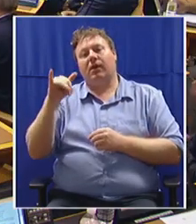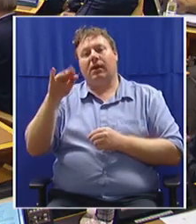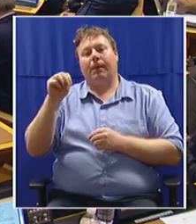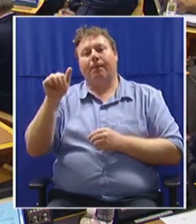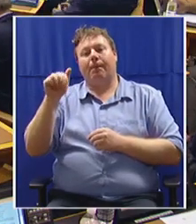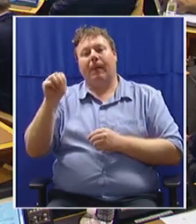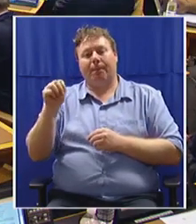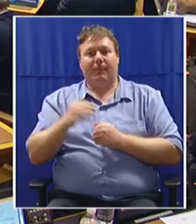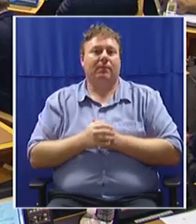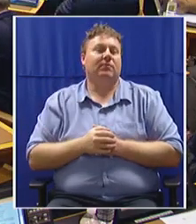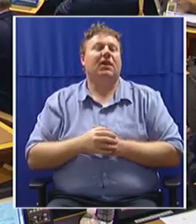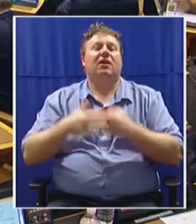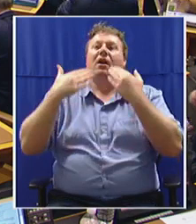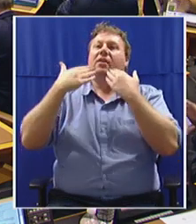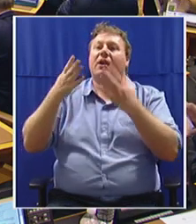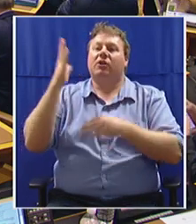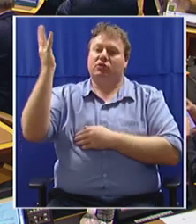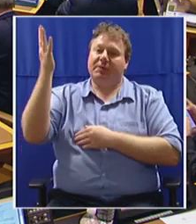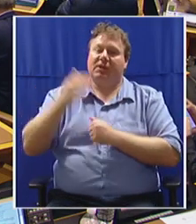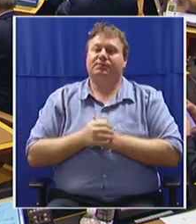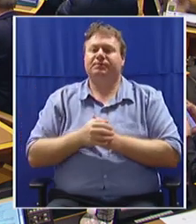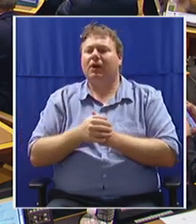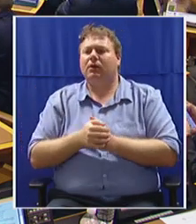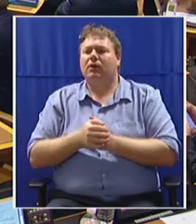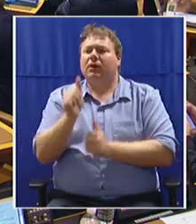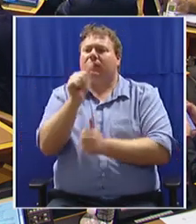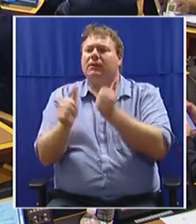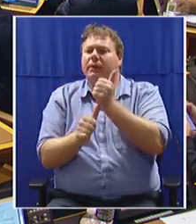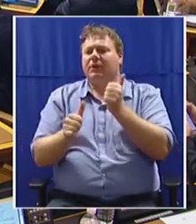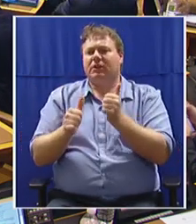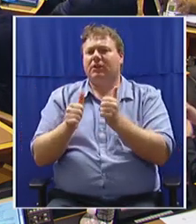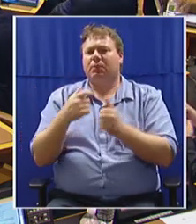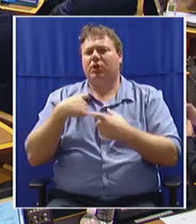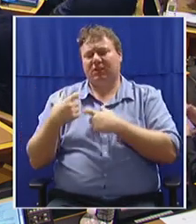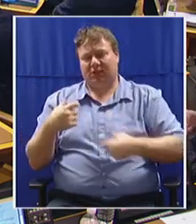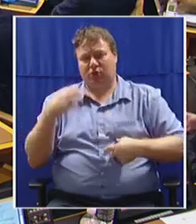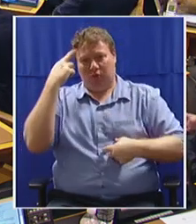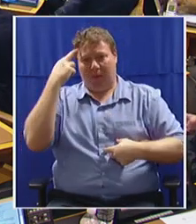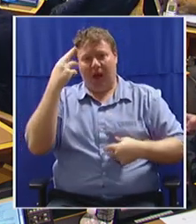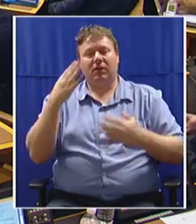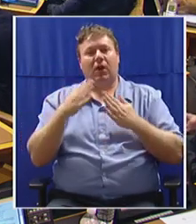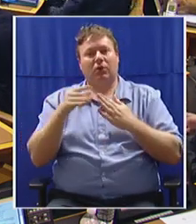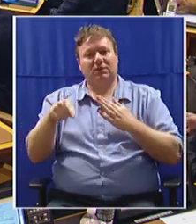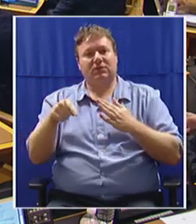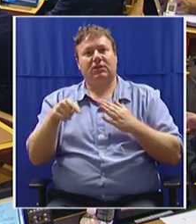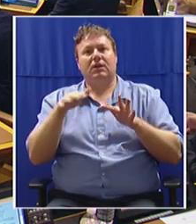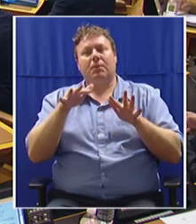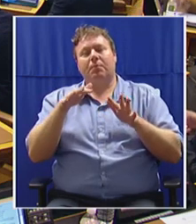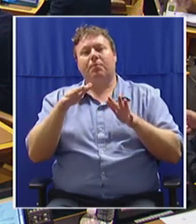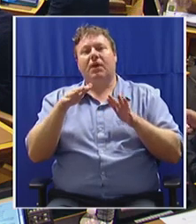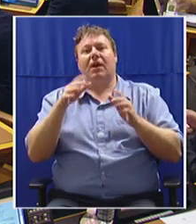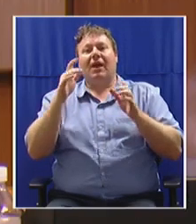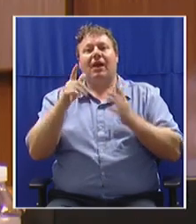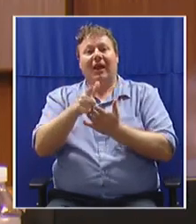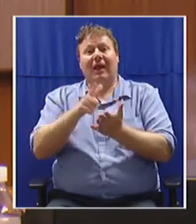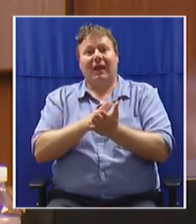Thank you, Speaker. Deputy President, let me remind this House that there are legal experts that are saying that this